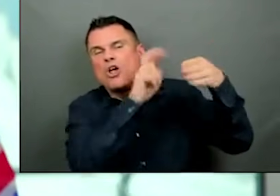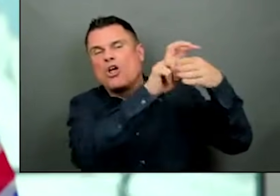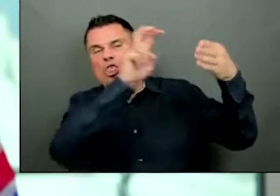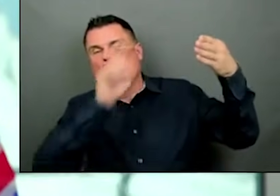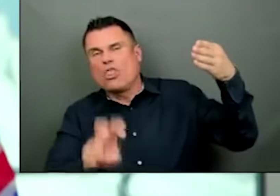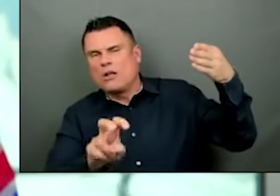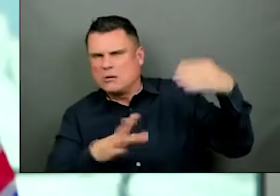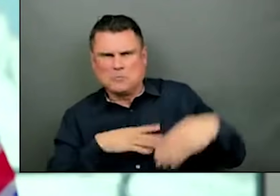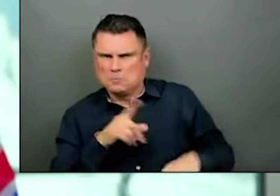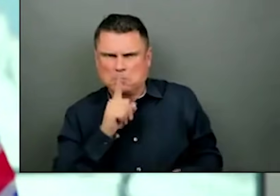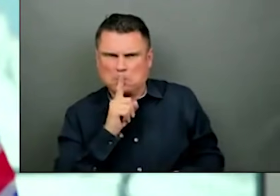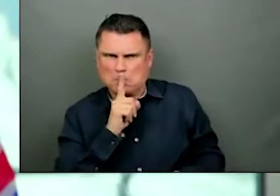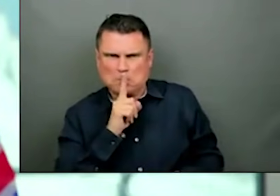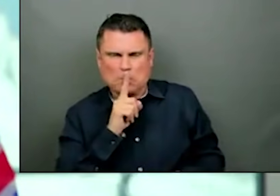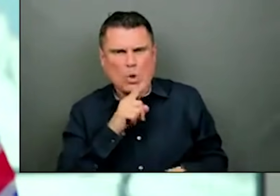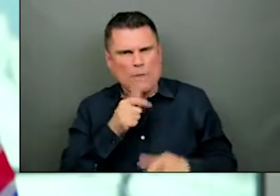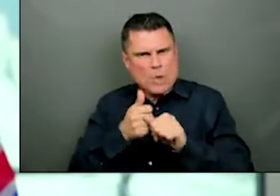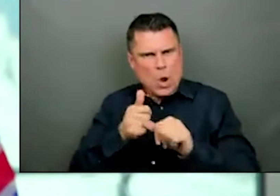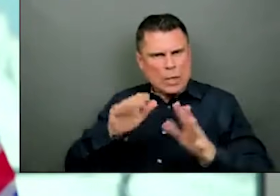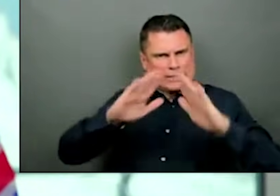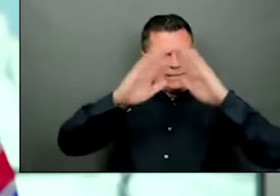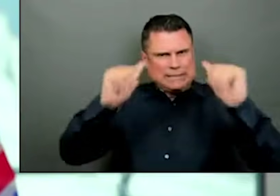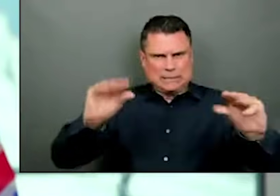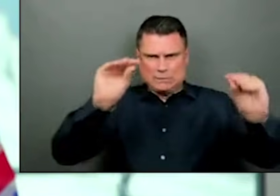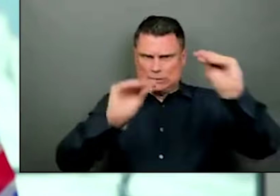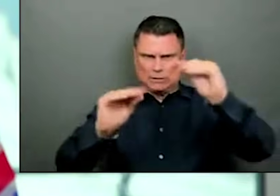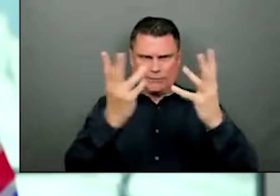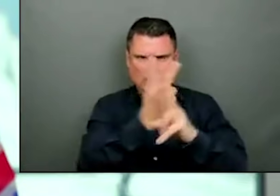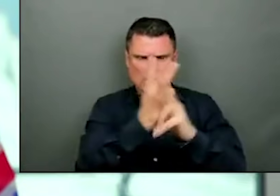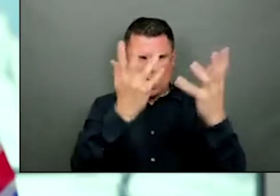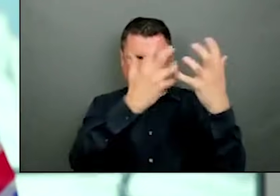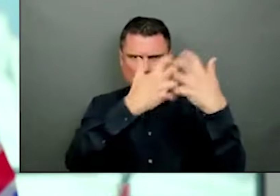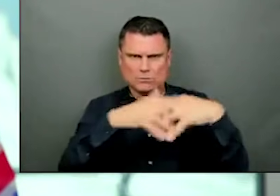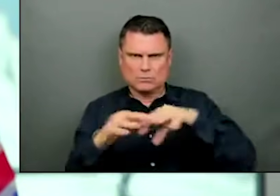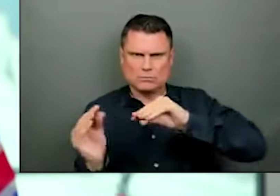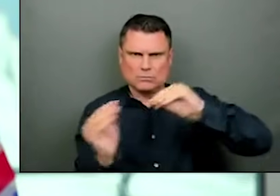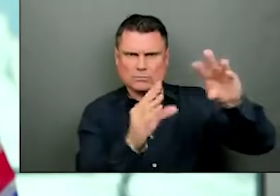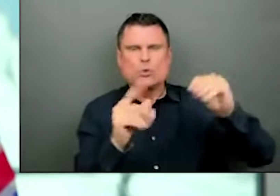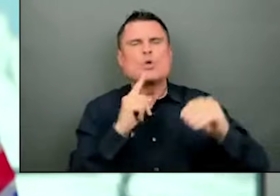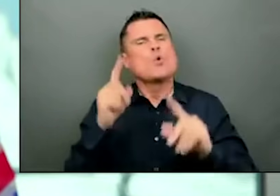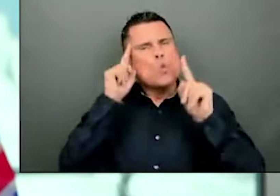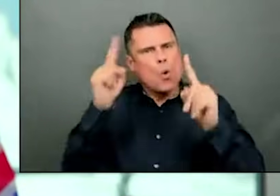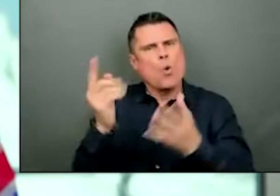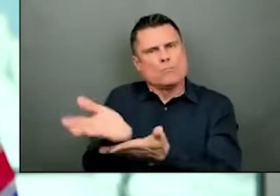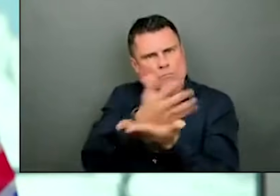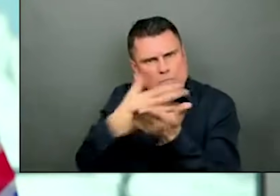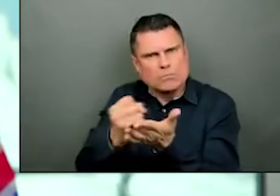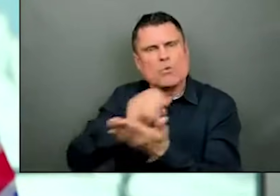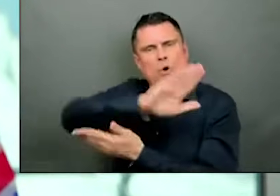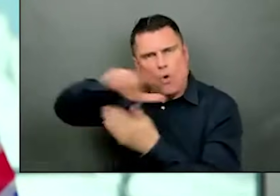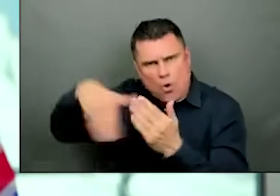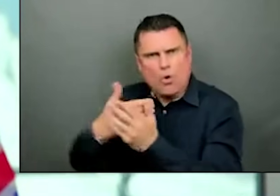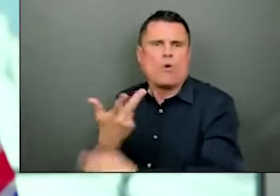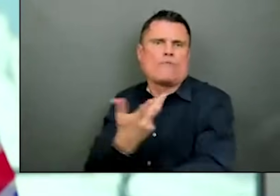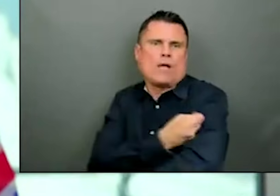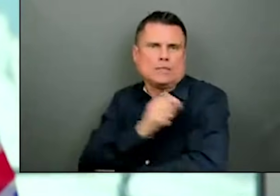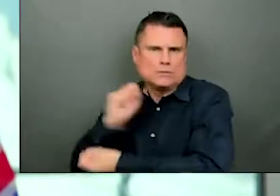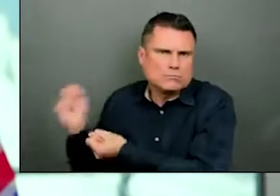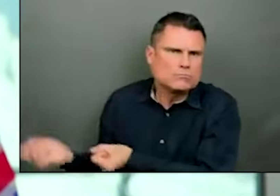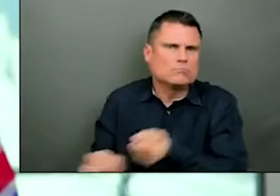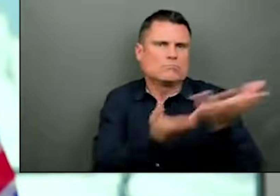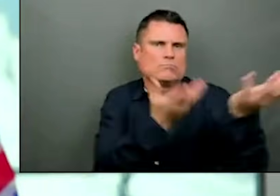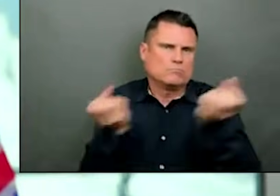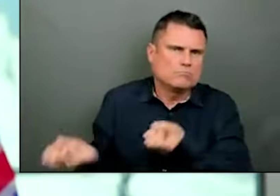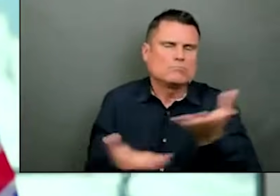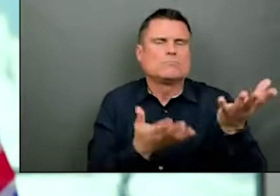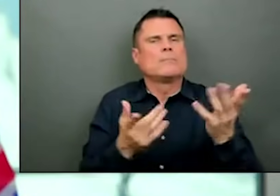of our program that would be available within the coming days and weeks. So it's trying to find that balance of getting both at the same time as much